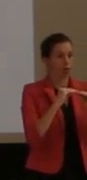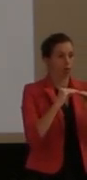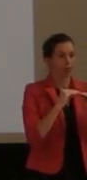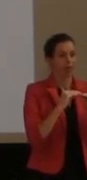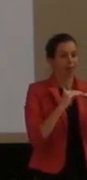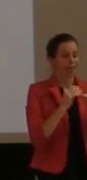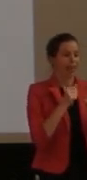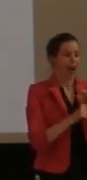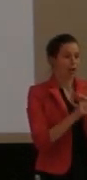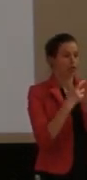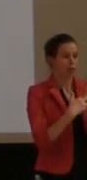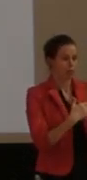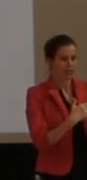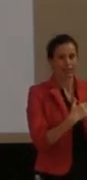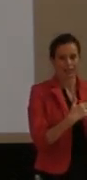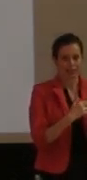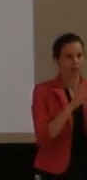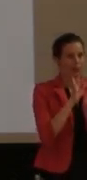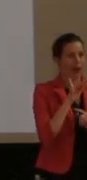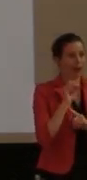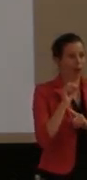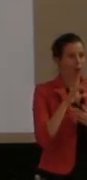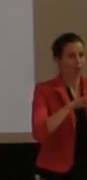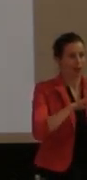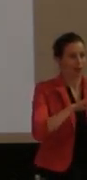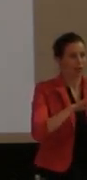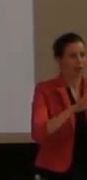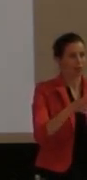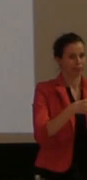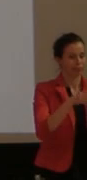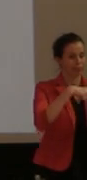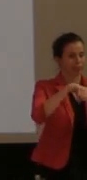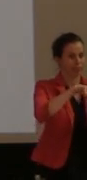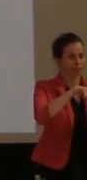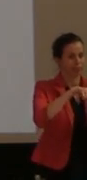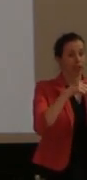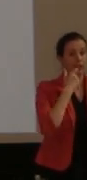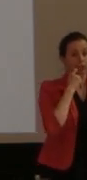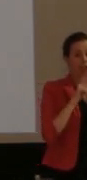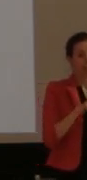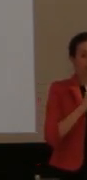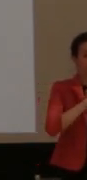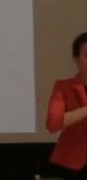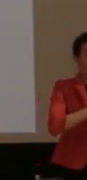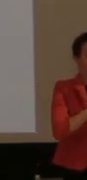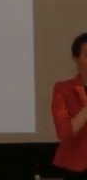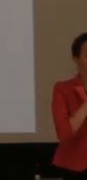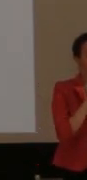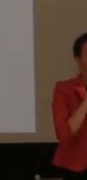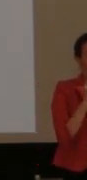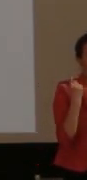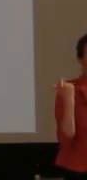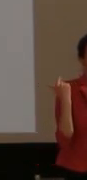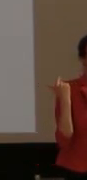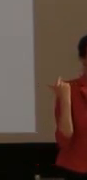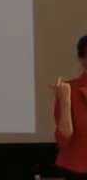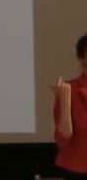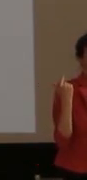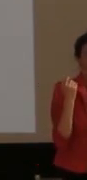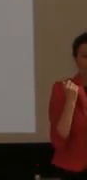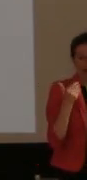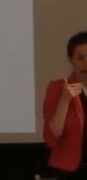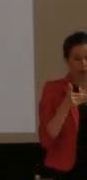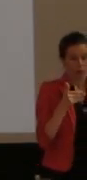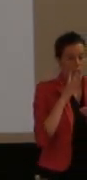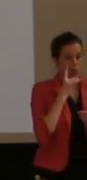biomedical research populations. So the program just launched in May of last year, coming up to a year